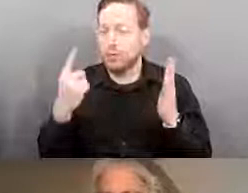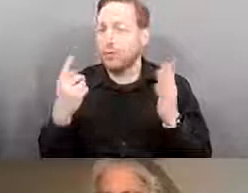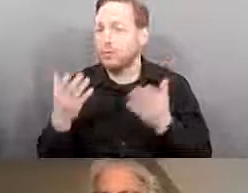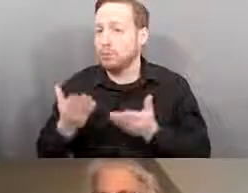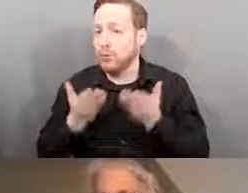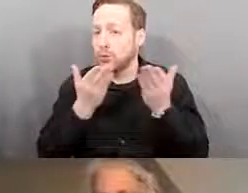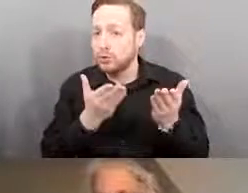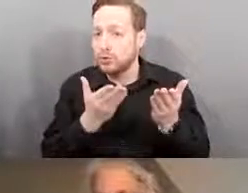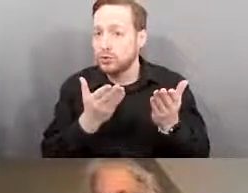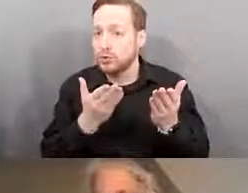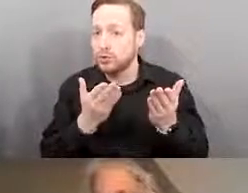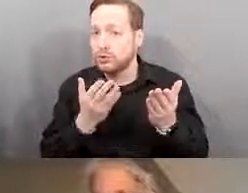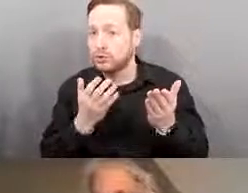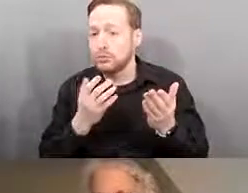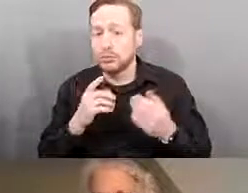So as people have read it,